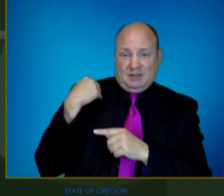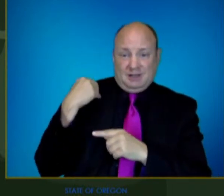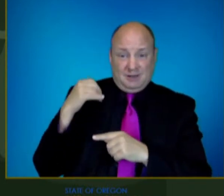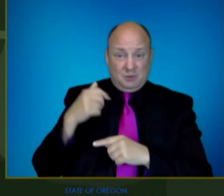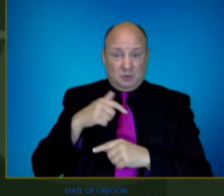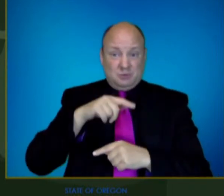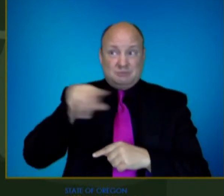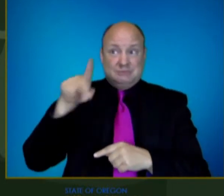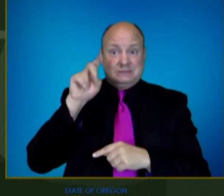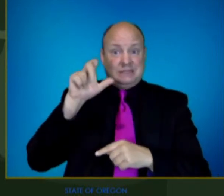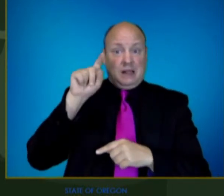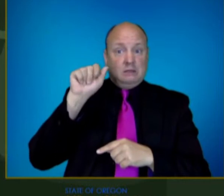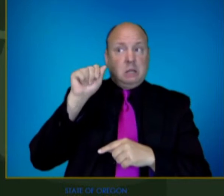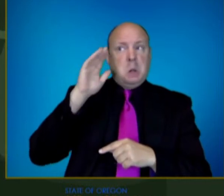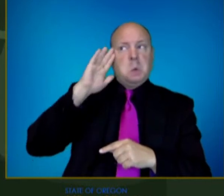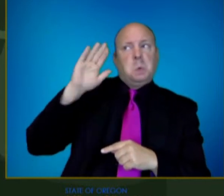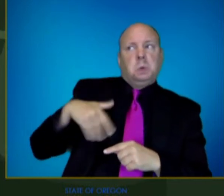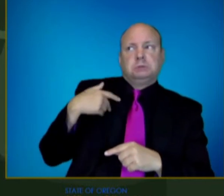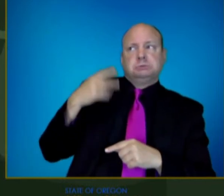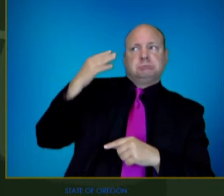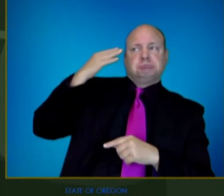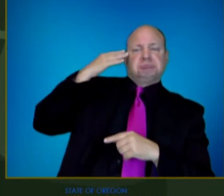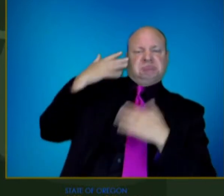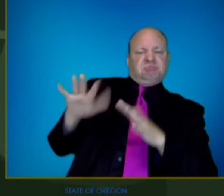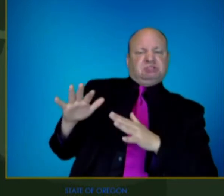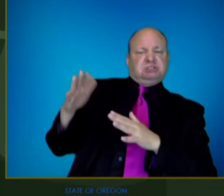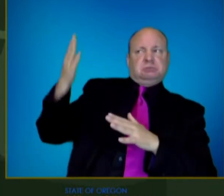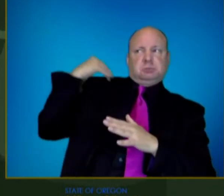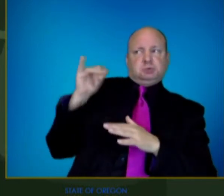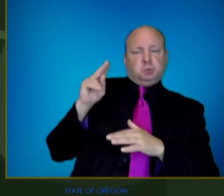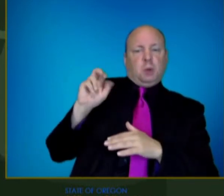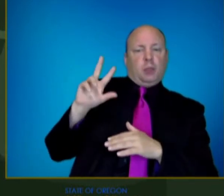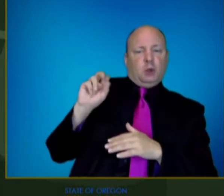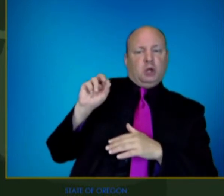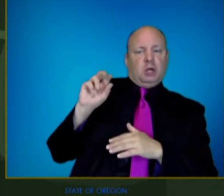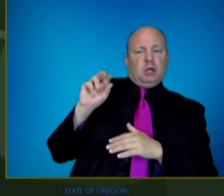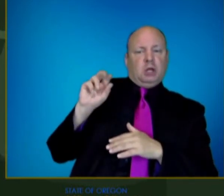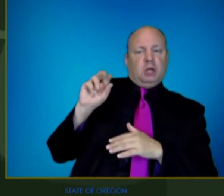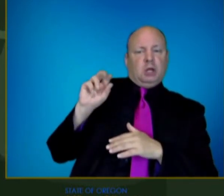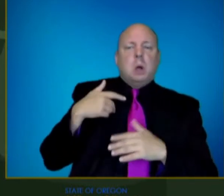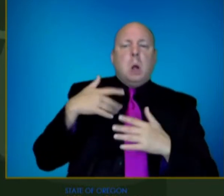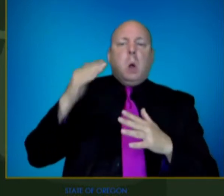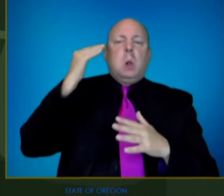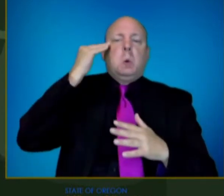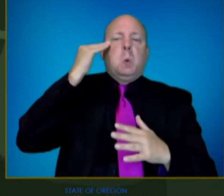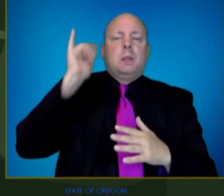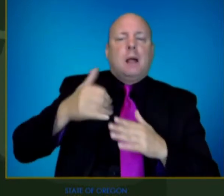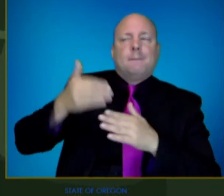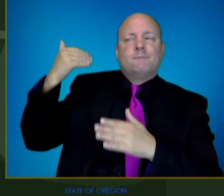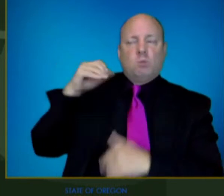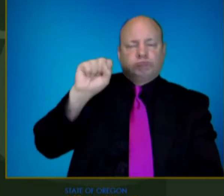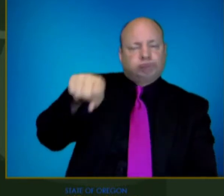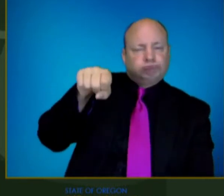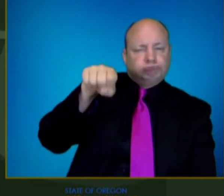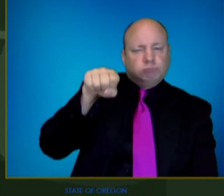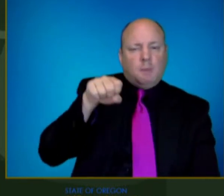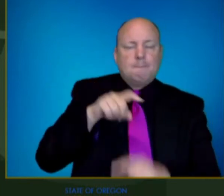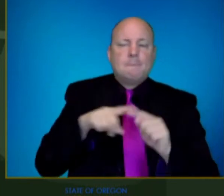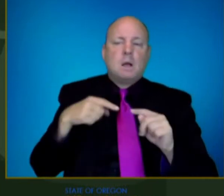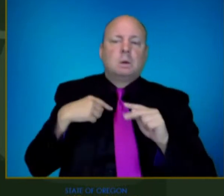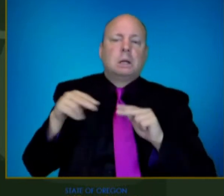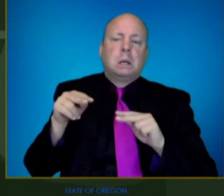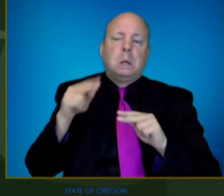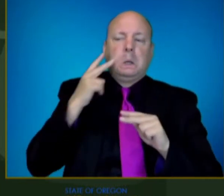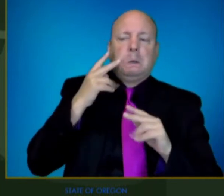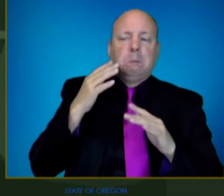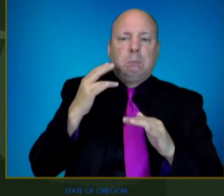the Delta variant can spread like crazy, even if a community is heavily vaccinated, like we saw in Israel. So I want to ask you again now, do